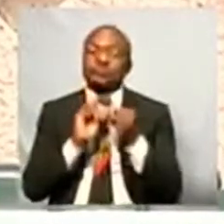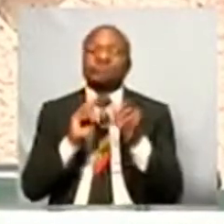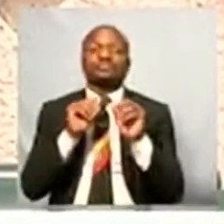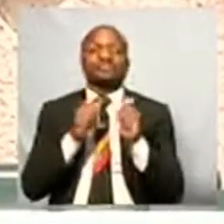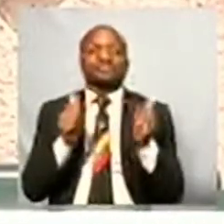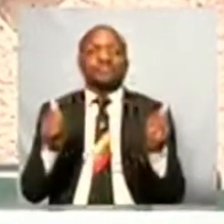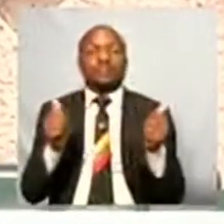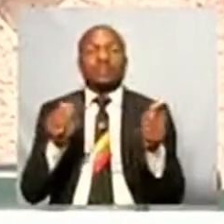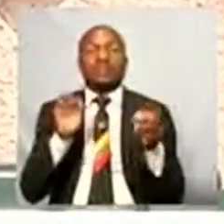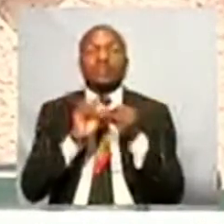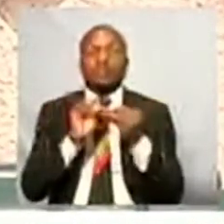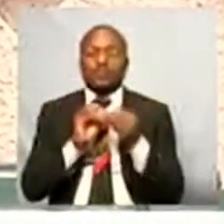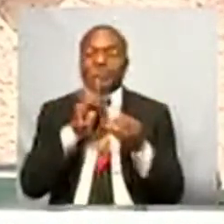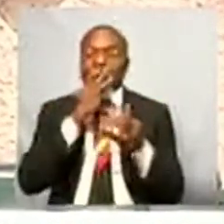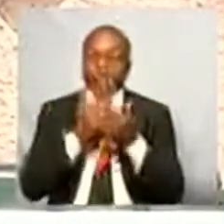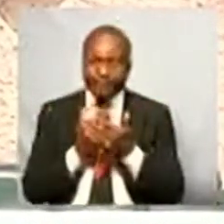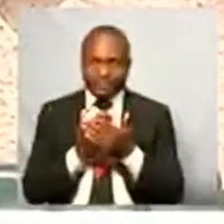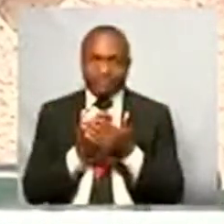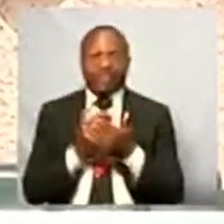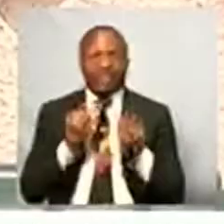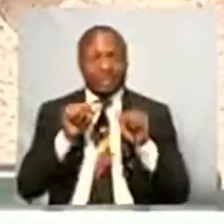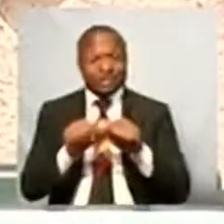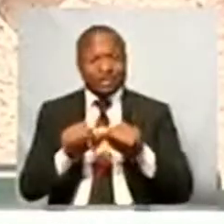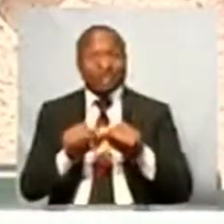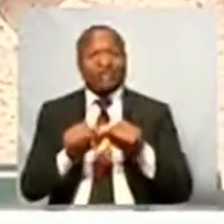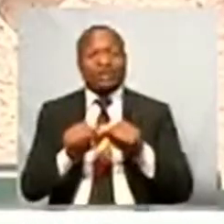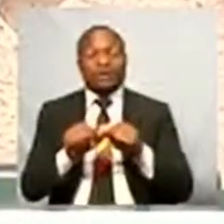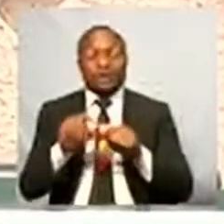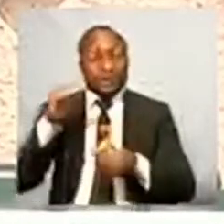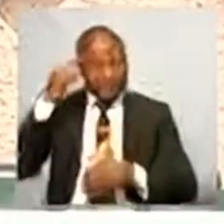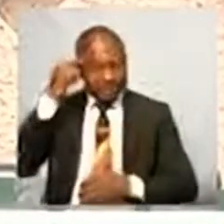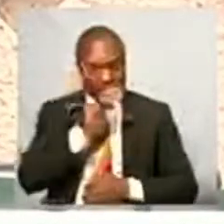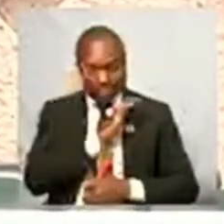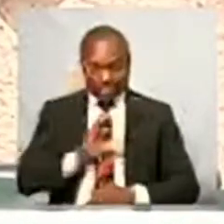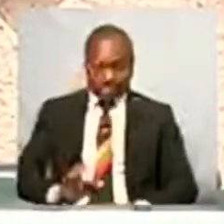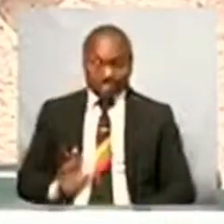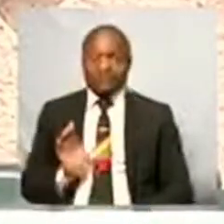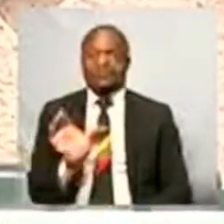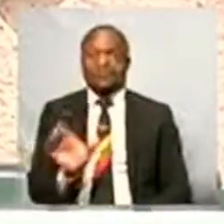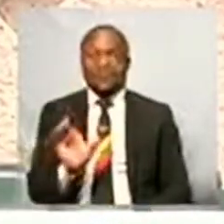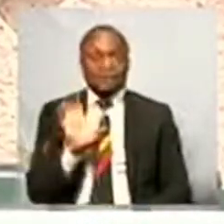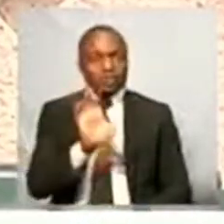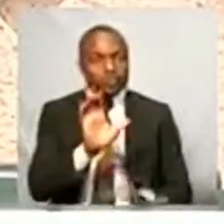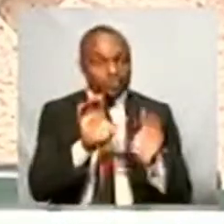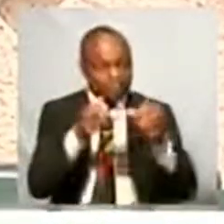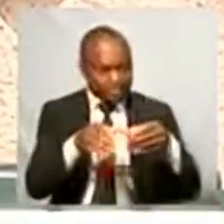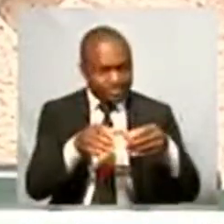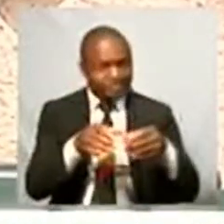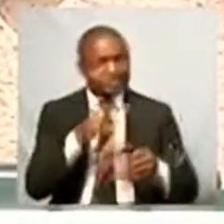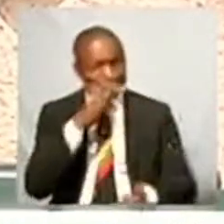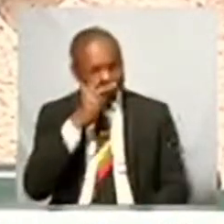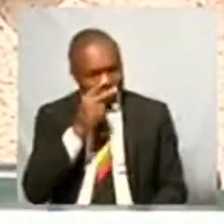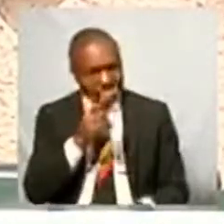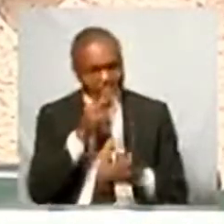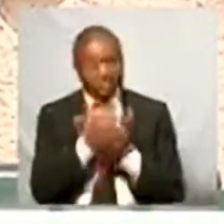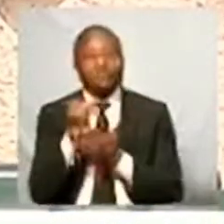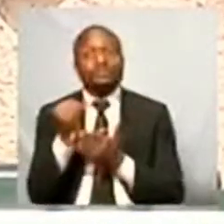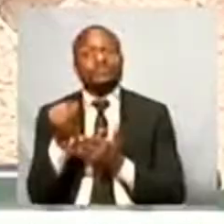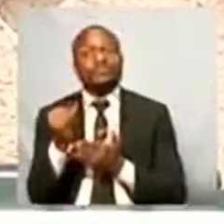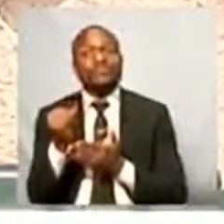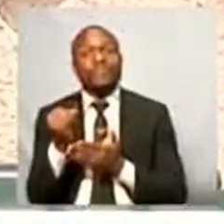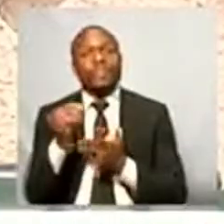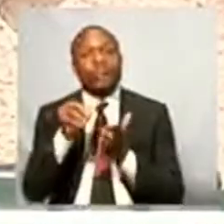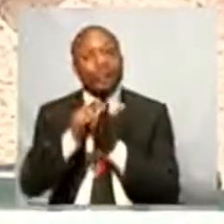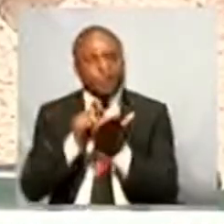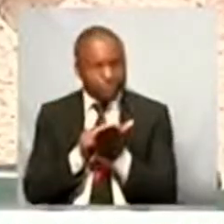and more effectively. Still on the parastatal sector, Madam Speaker, your committee noted the issue of the